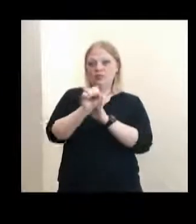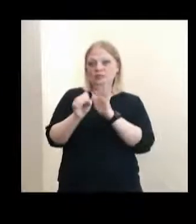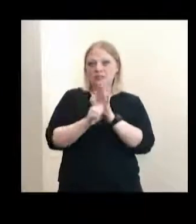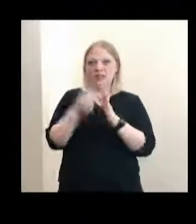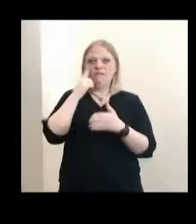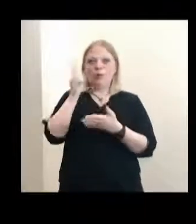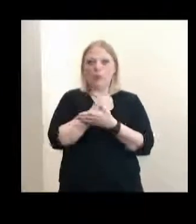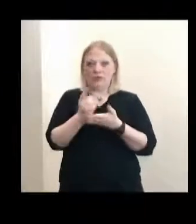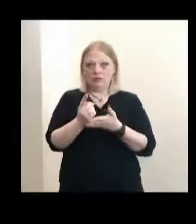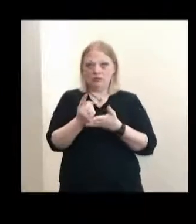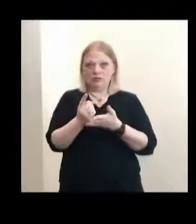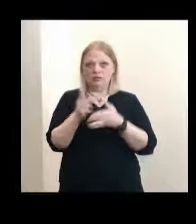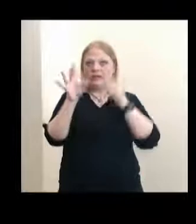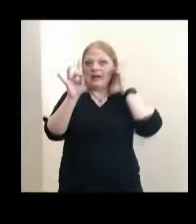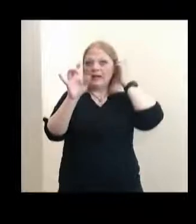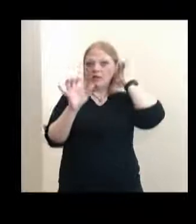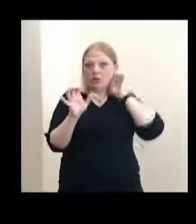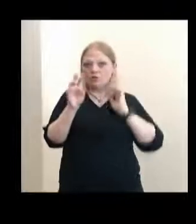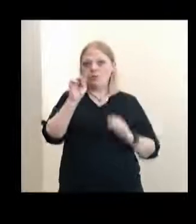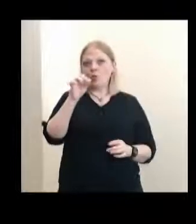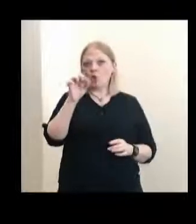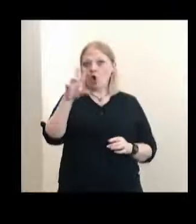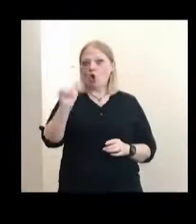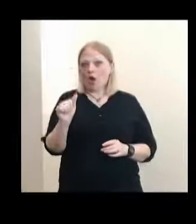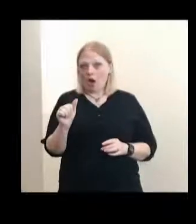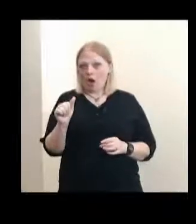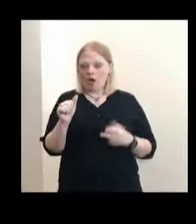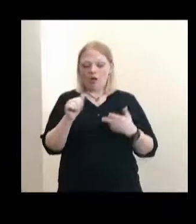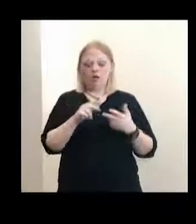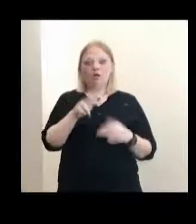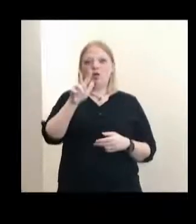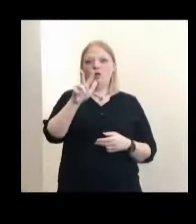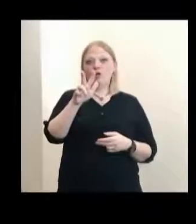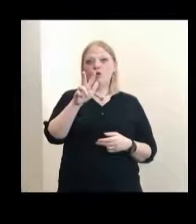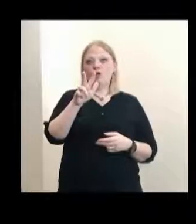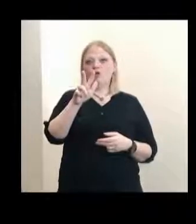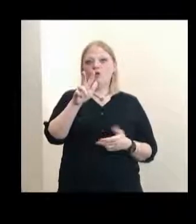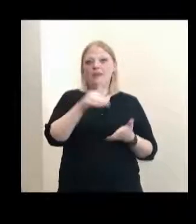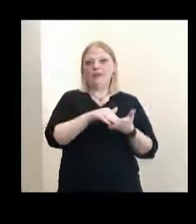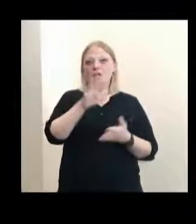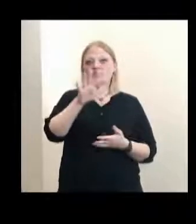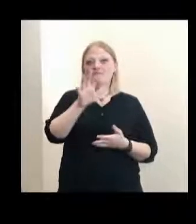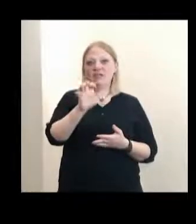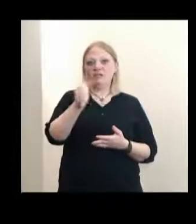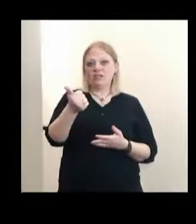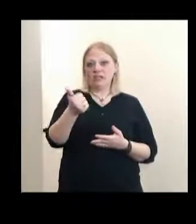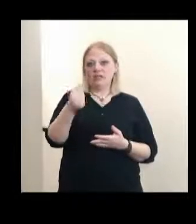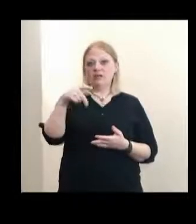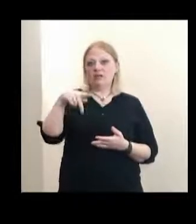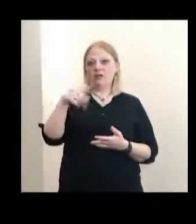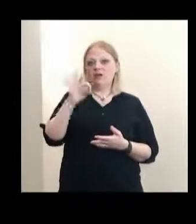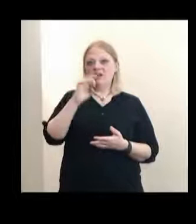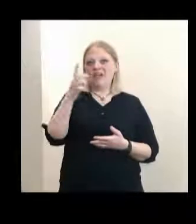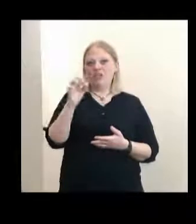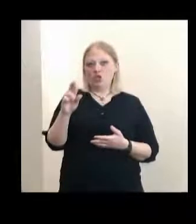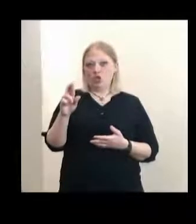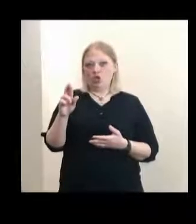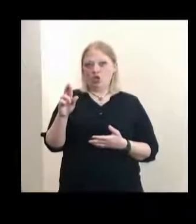next week. 800 of those are Moderna doses. 3,510 of those are Pfizer. You don't see Johnson &